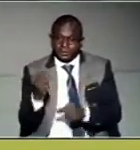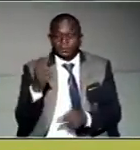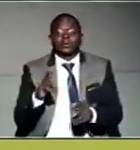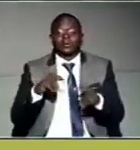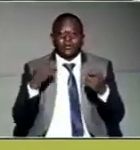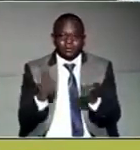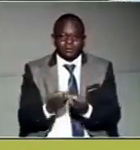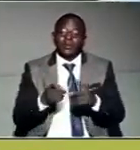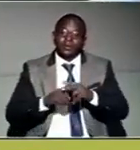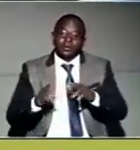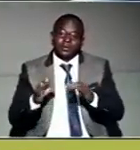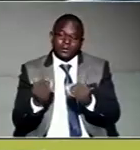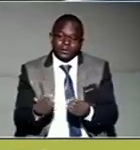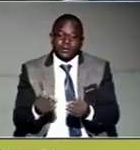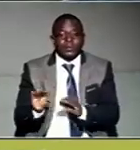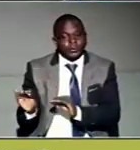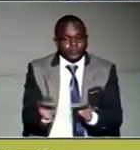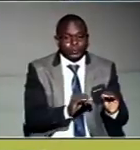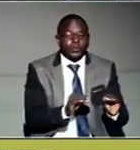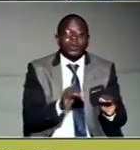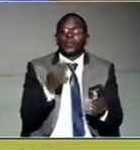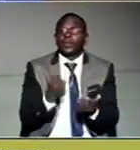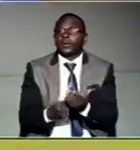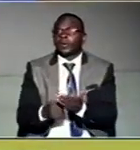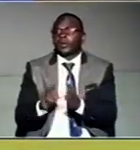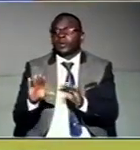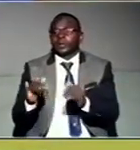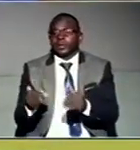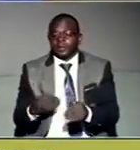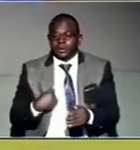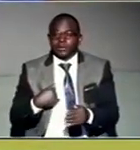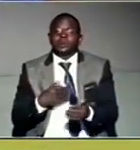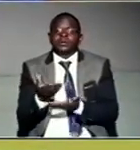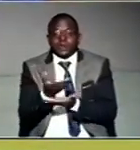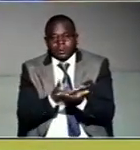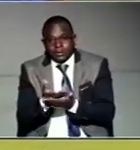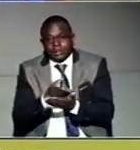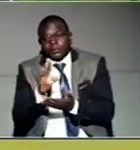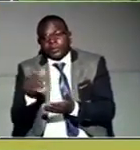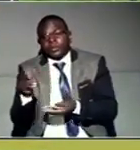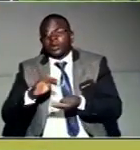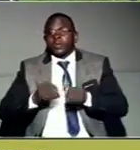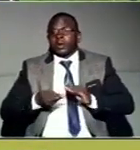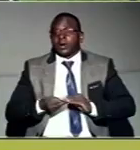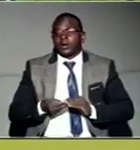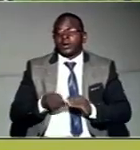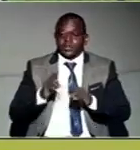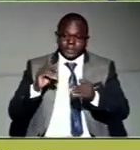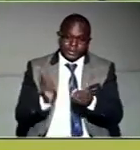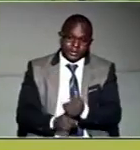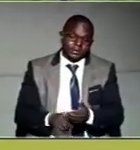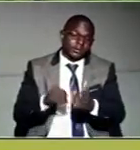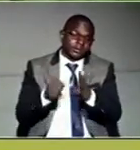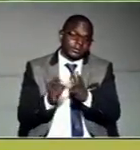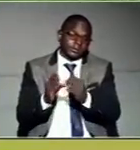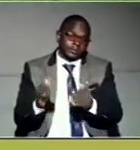on Refugees and Displaced Persons in Uganda aims at liaising and coordinating with other partners in finding solutions